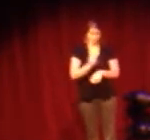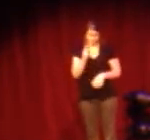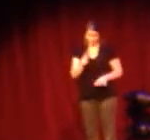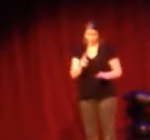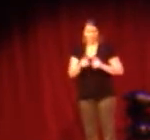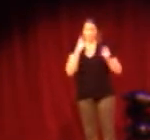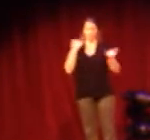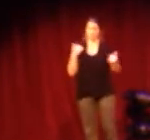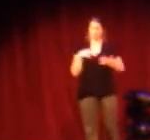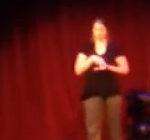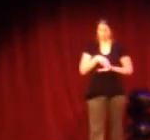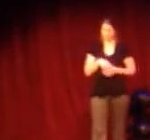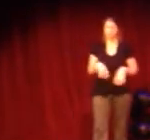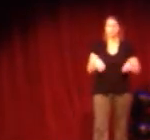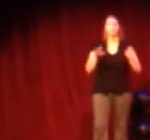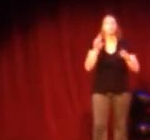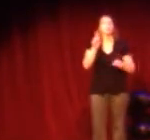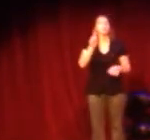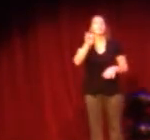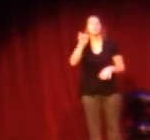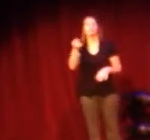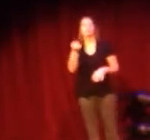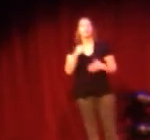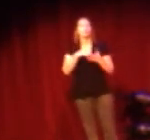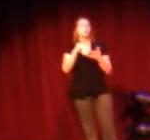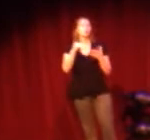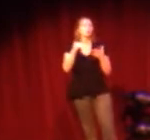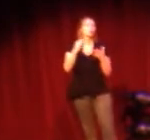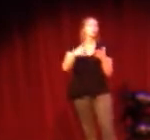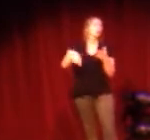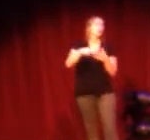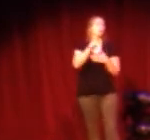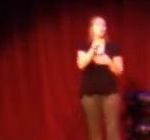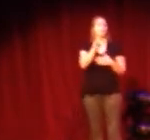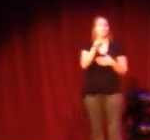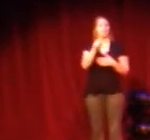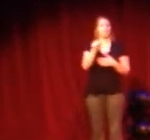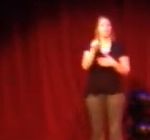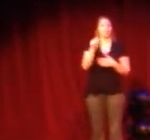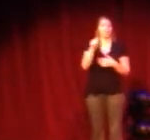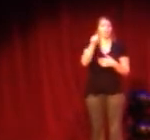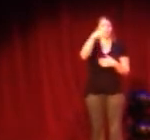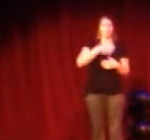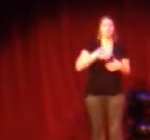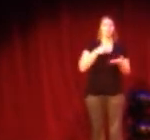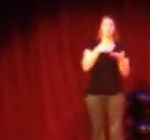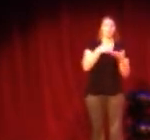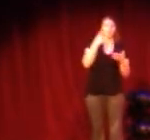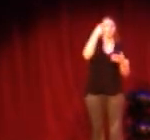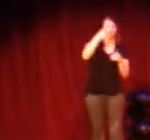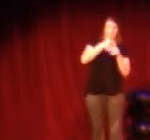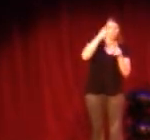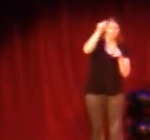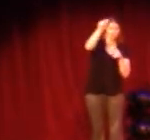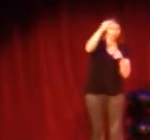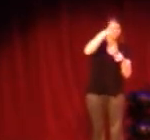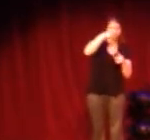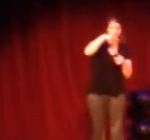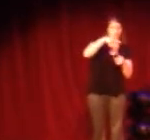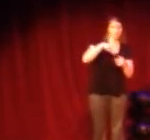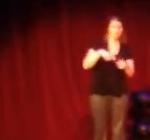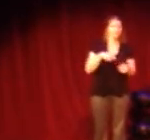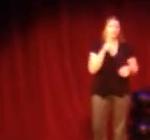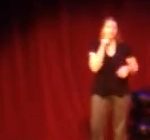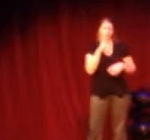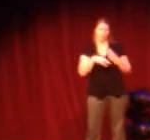right? So DJ, student, Mix-a-Lot. If you want to go ahead and play our track. From the booth, man. We're gonna not set a